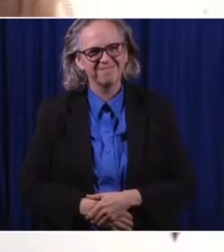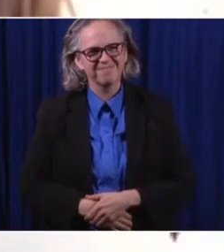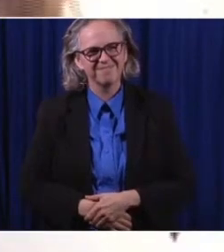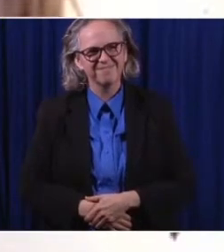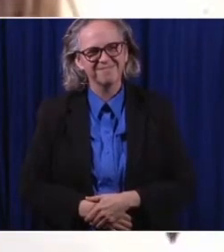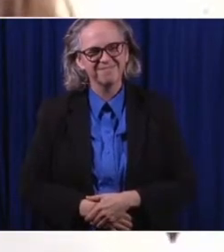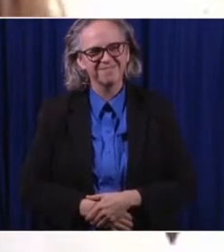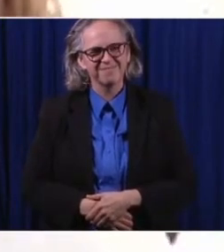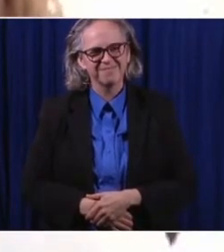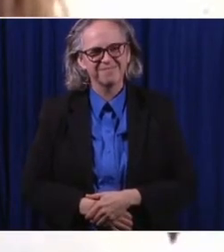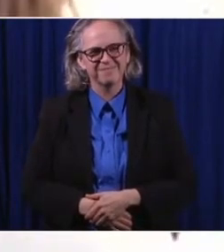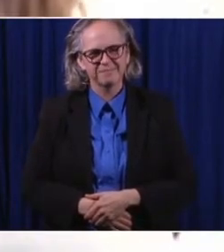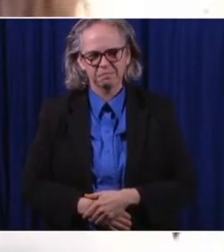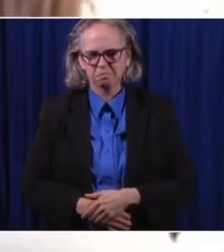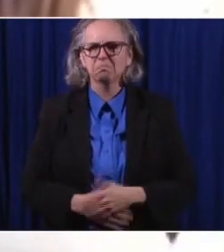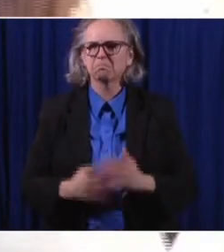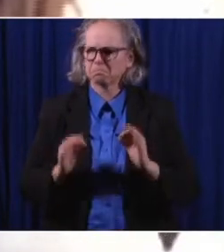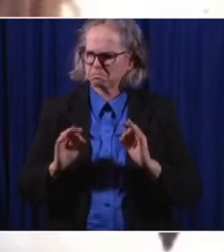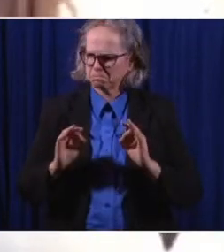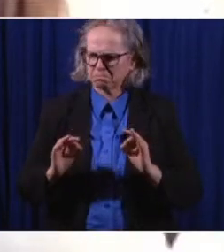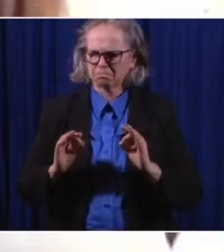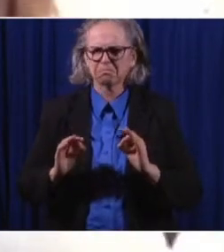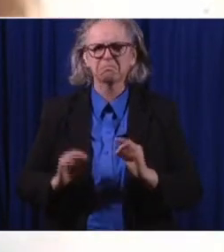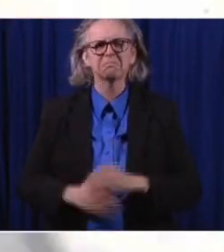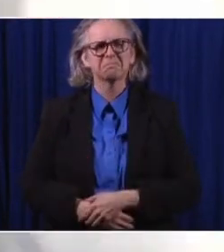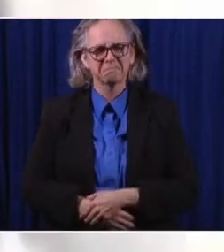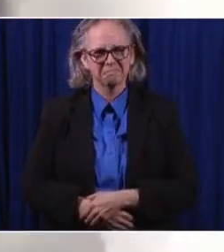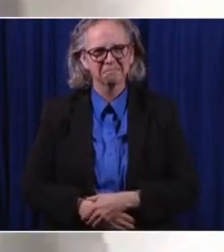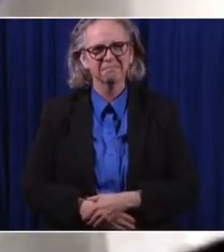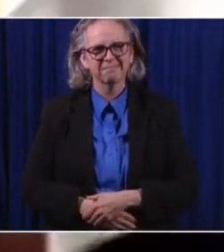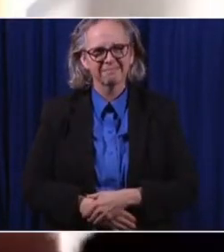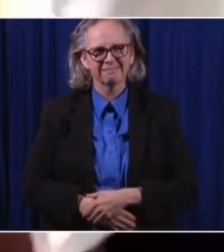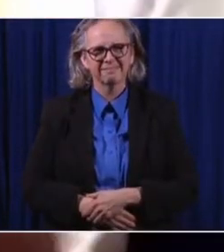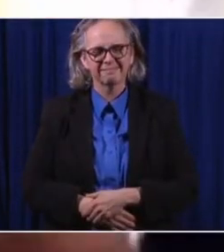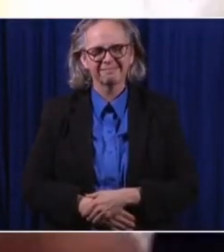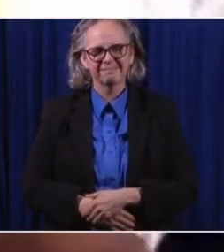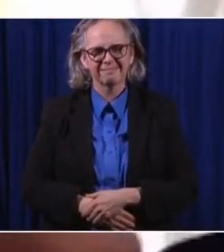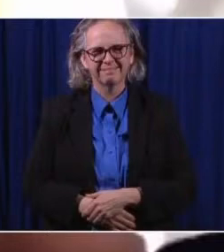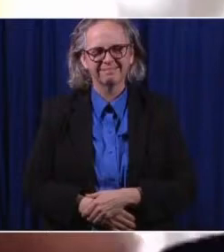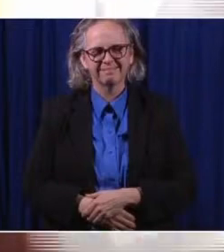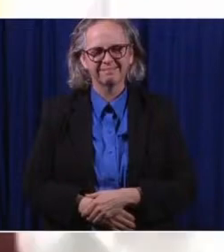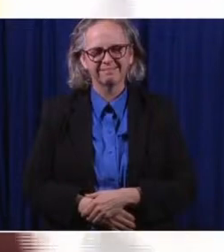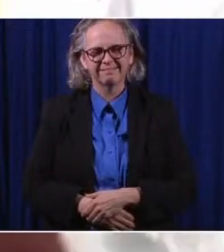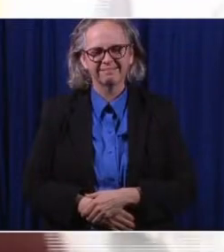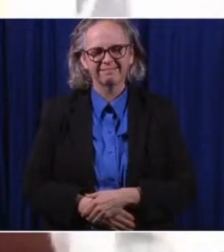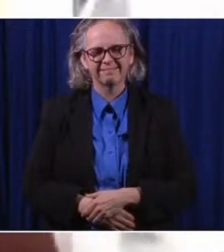Yep, you're good. You can just sit like that.